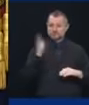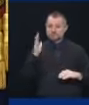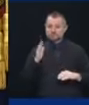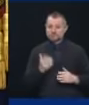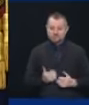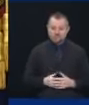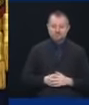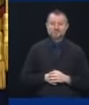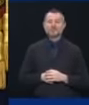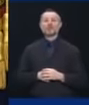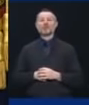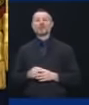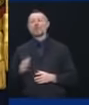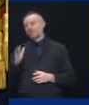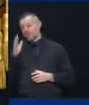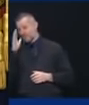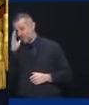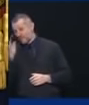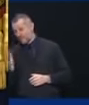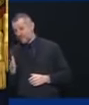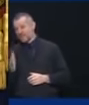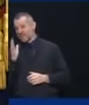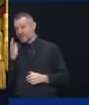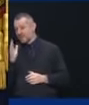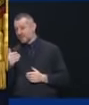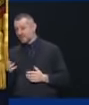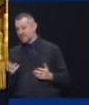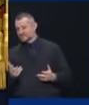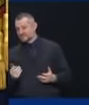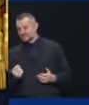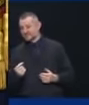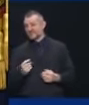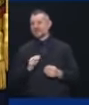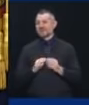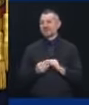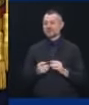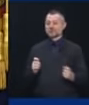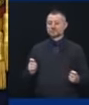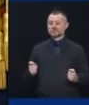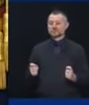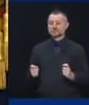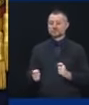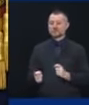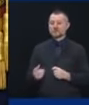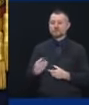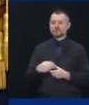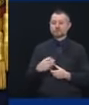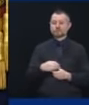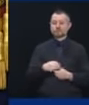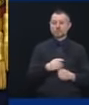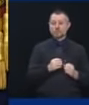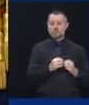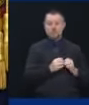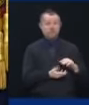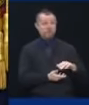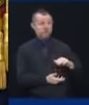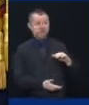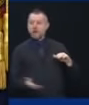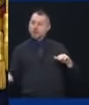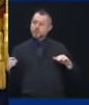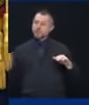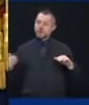We will be changing those numbers as we get more allocation. There was supposed to be more